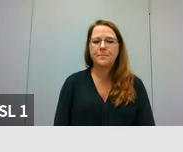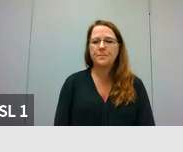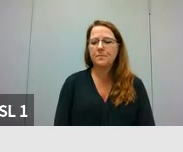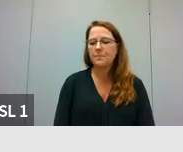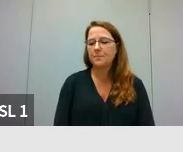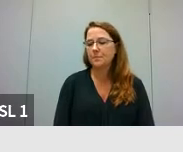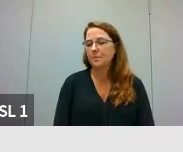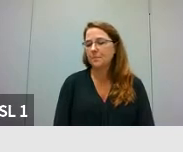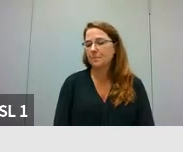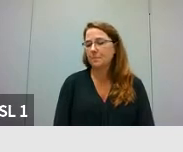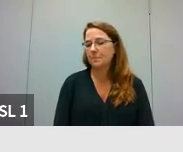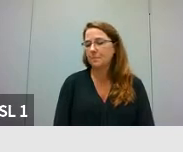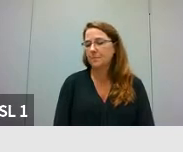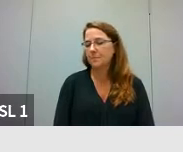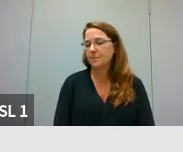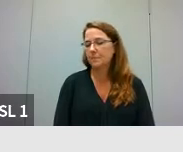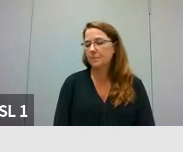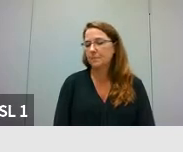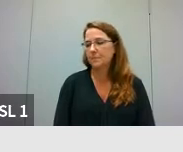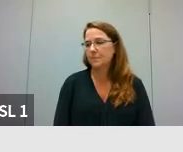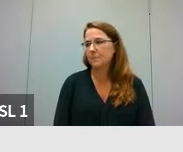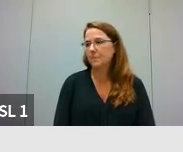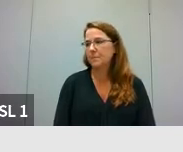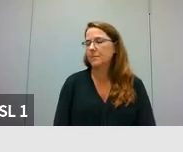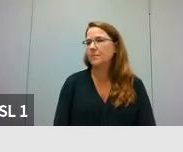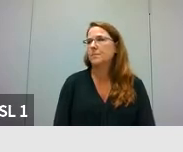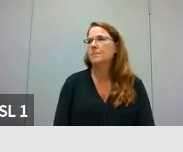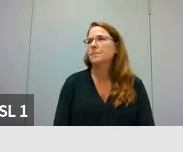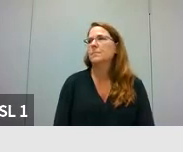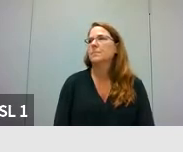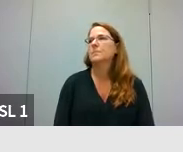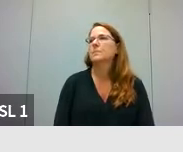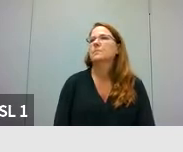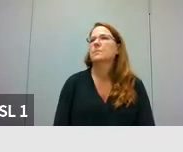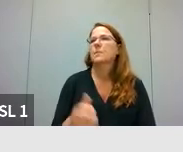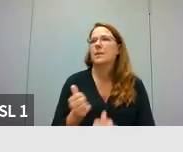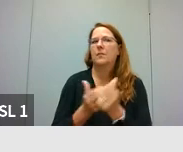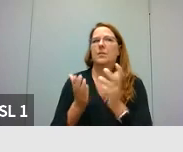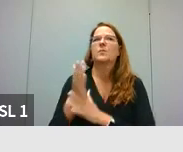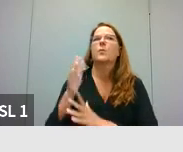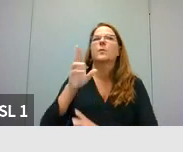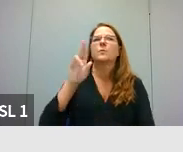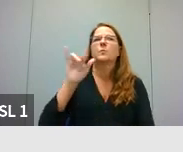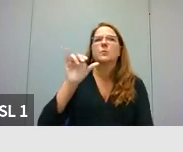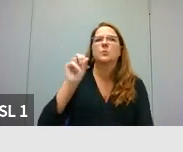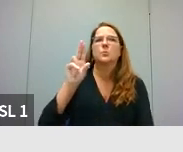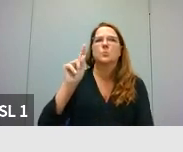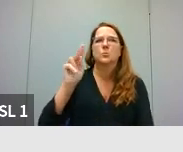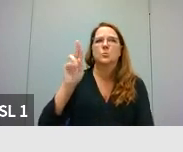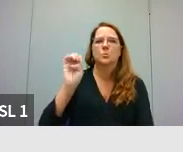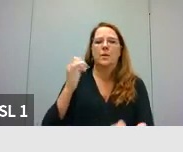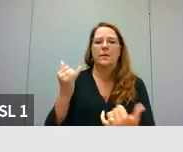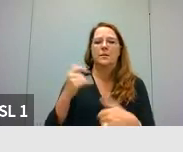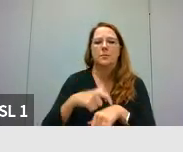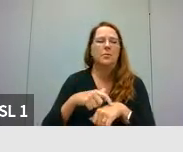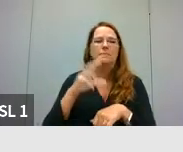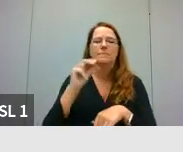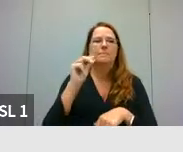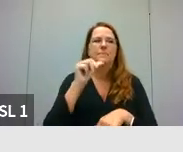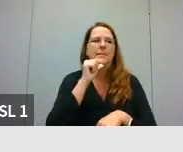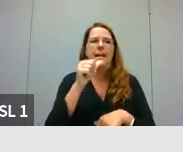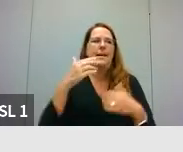And Elizabeth, and Betsy, is that going through to YouTube at this point? It is not. I don't see it.